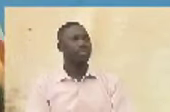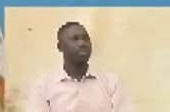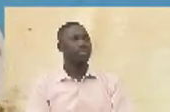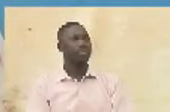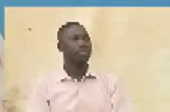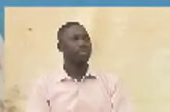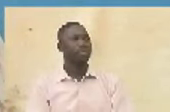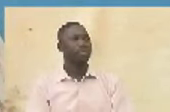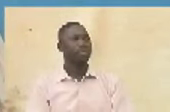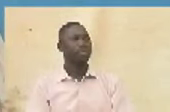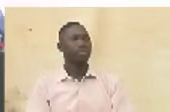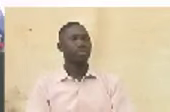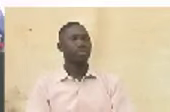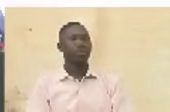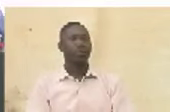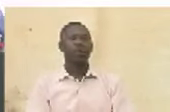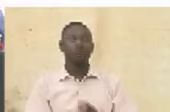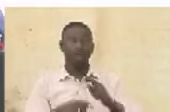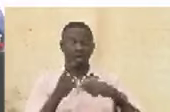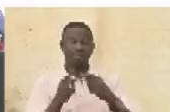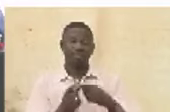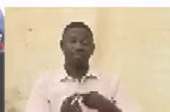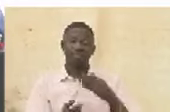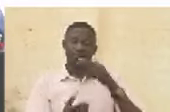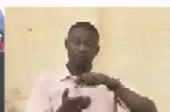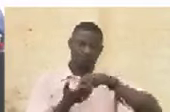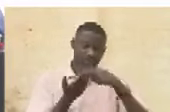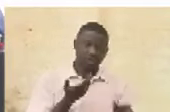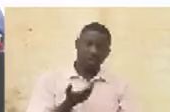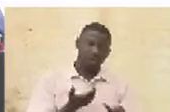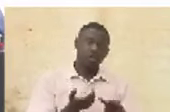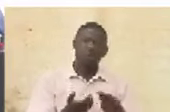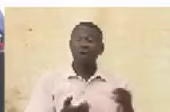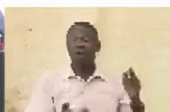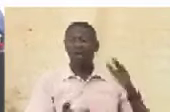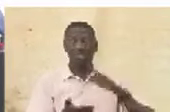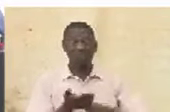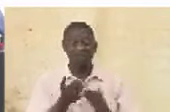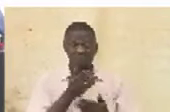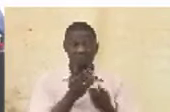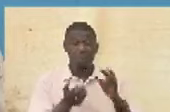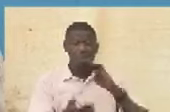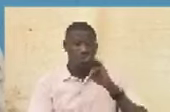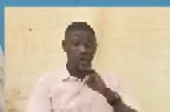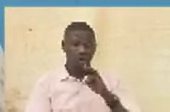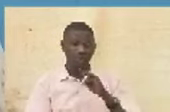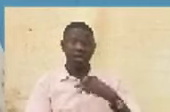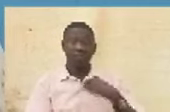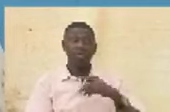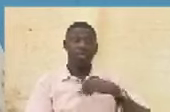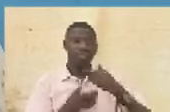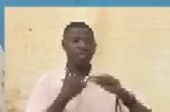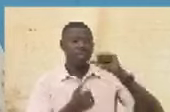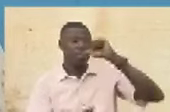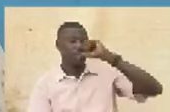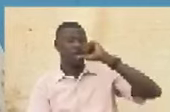na lungo so manda. Well, after falling down on that Monday, after taking the